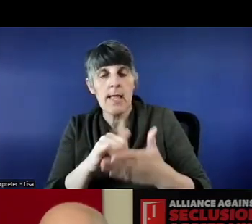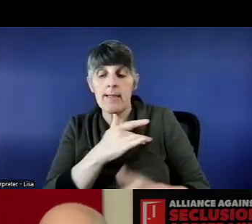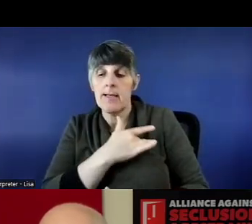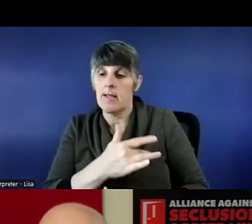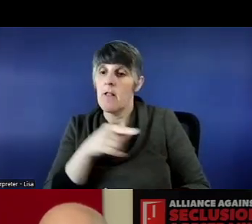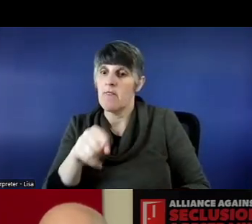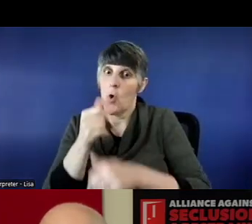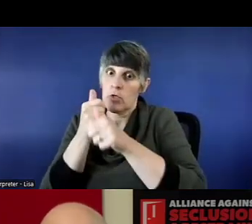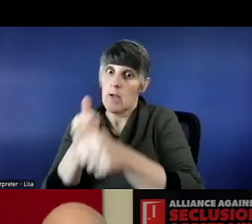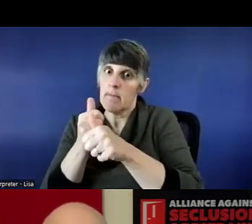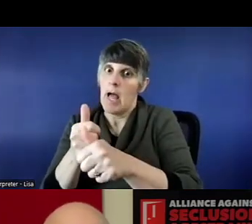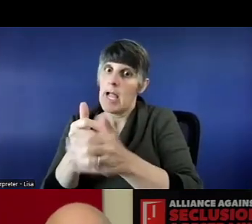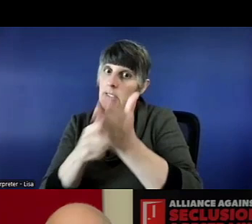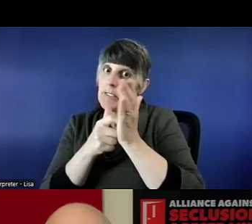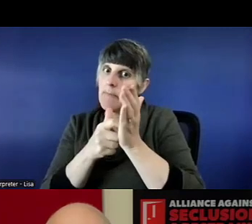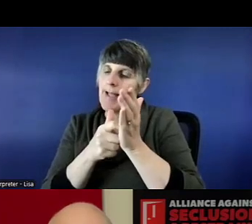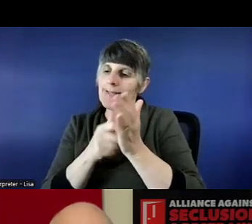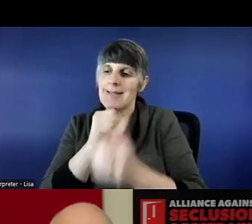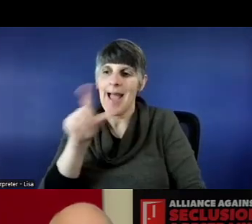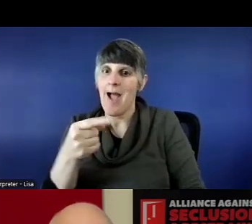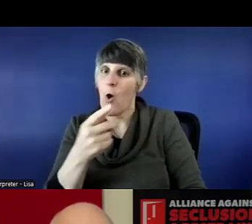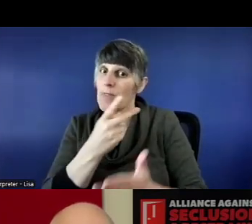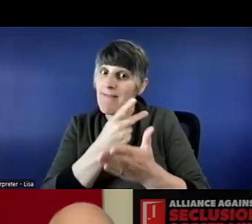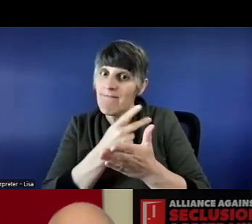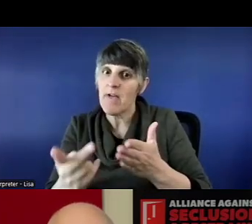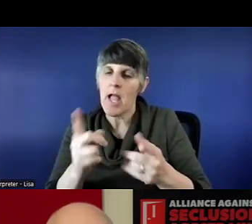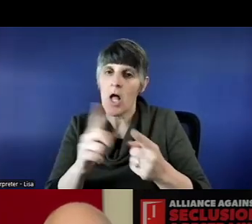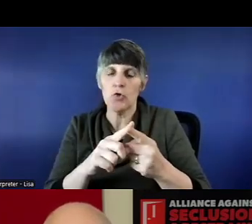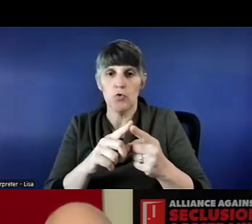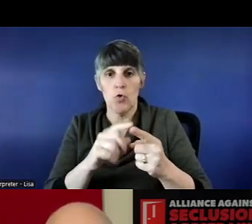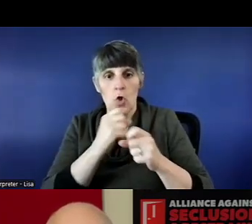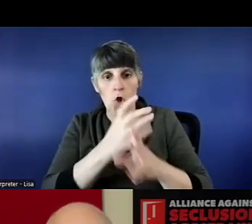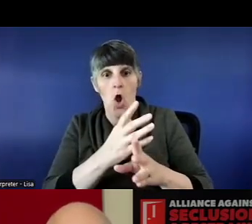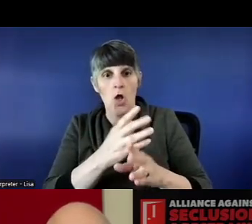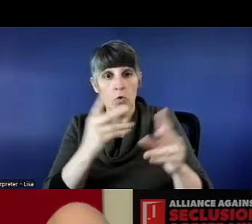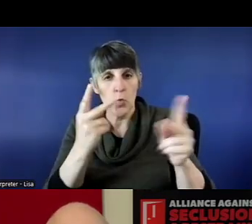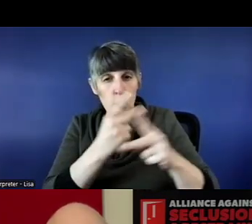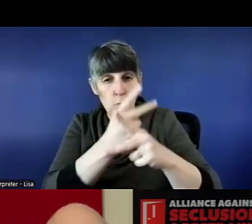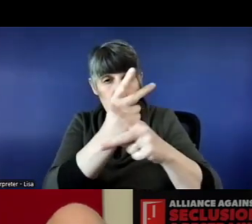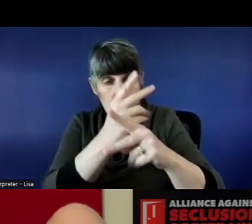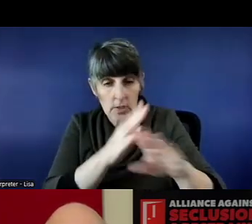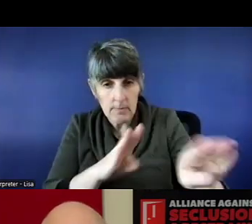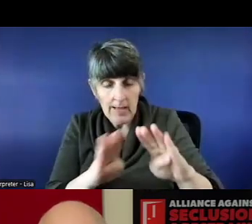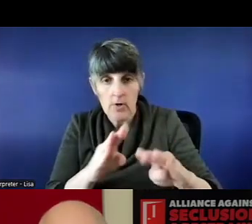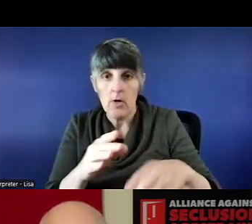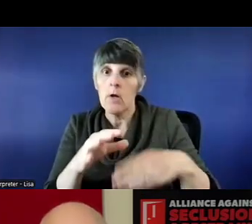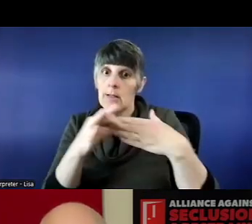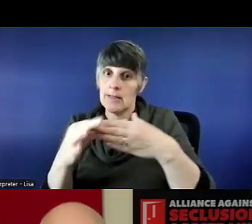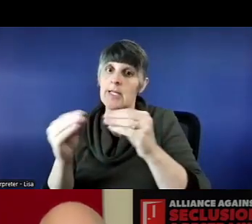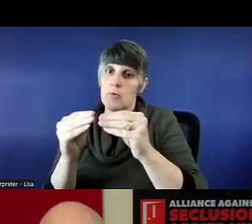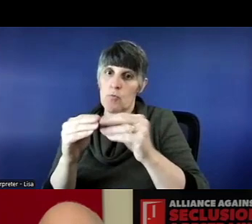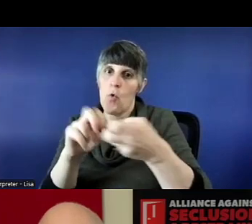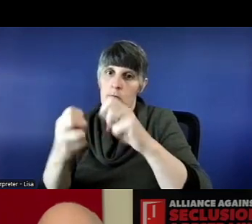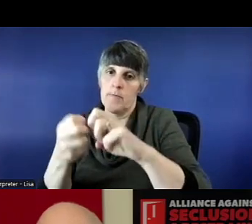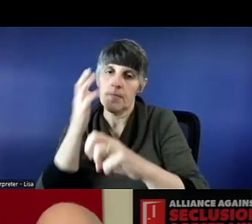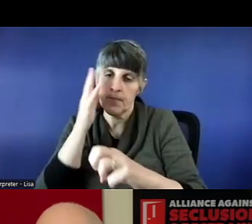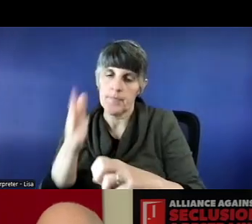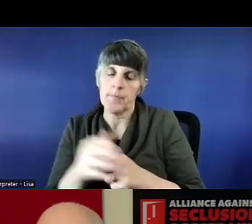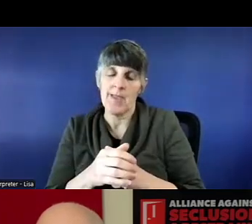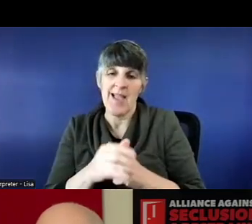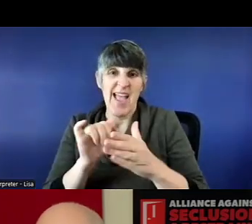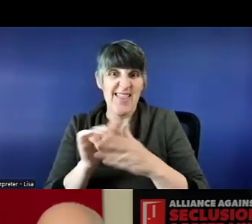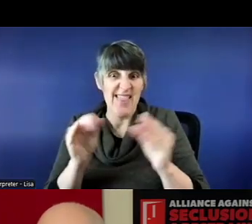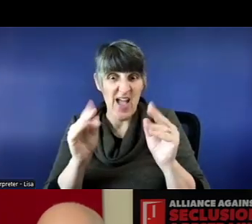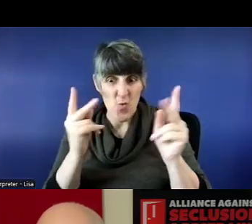those compliance demands not only fail to de-escalate a kid who's having a hard time, they actually lead to further escalation. And that